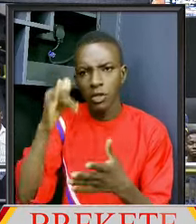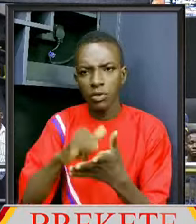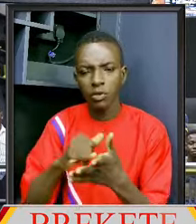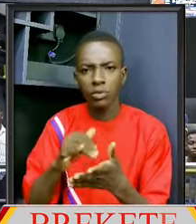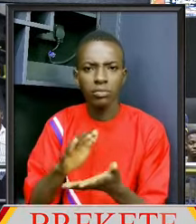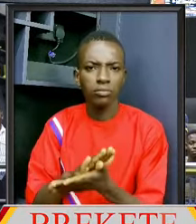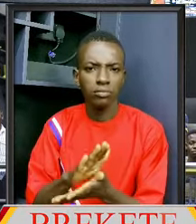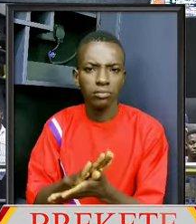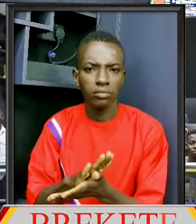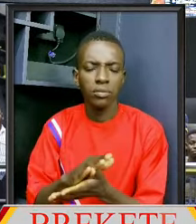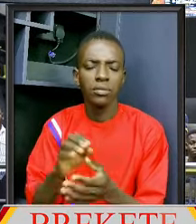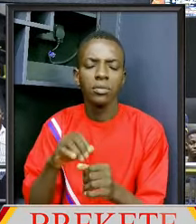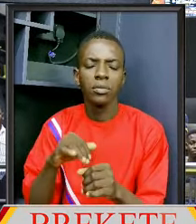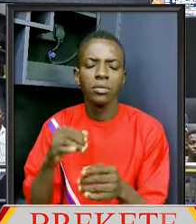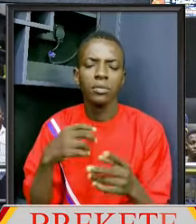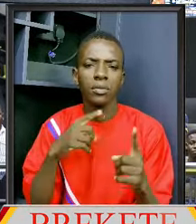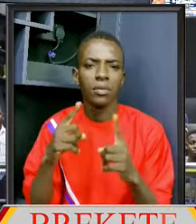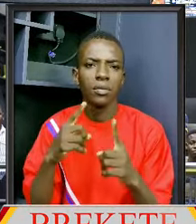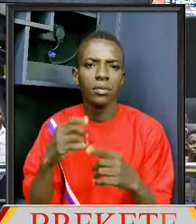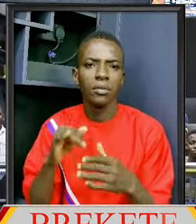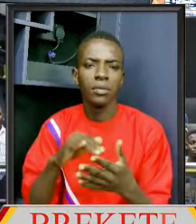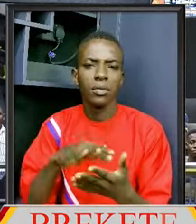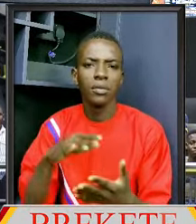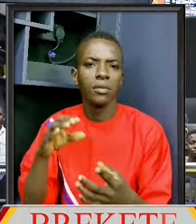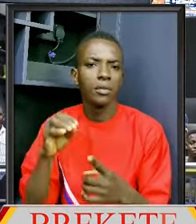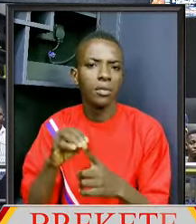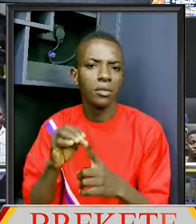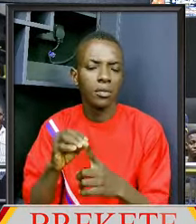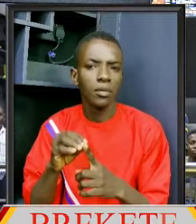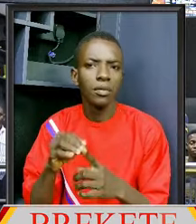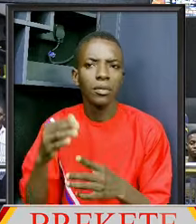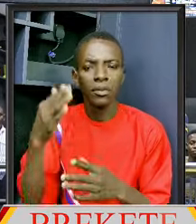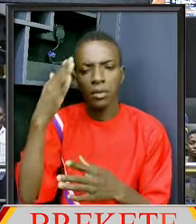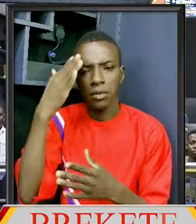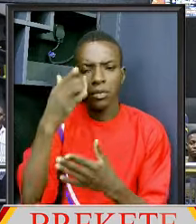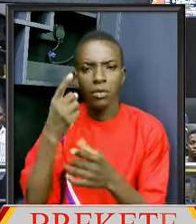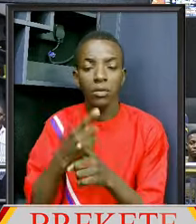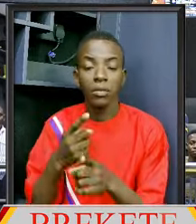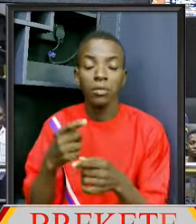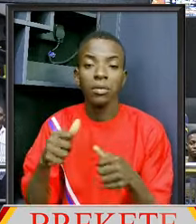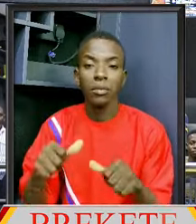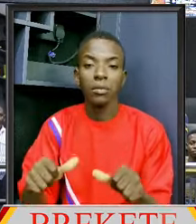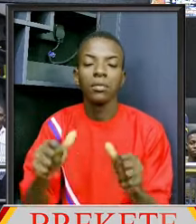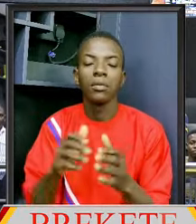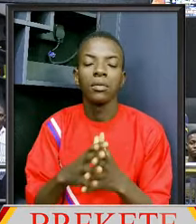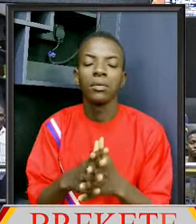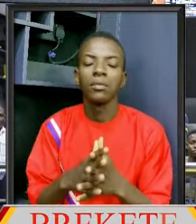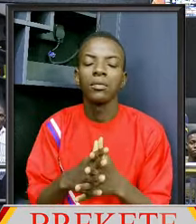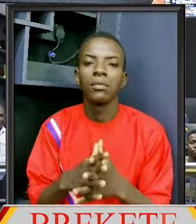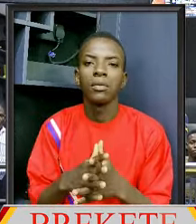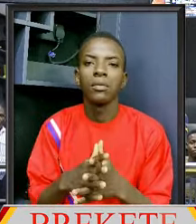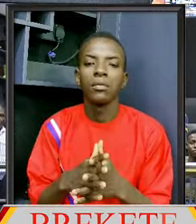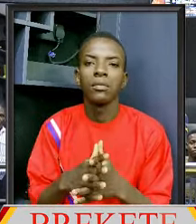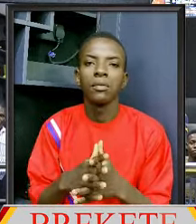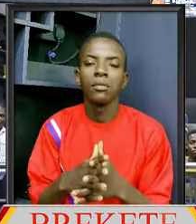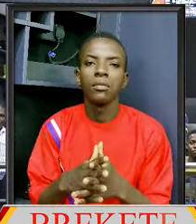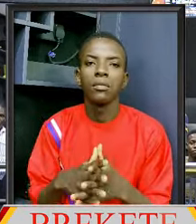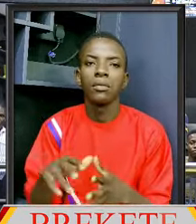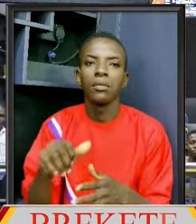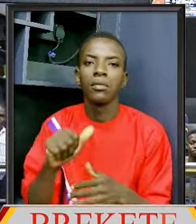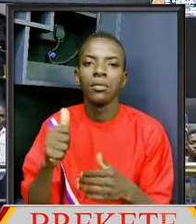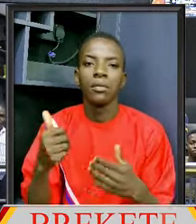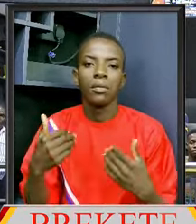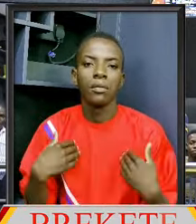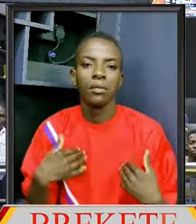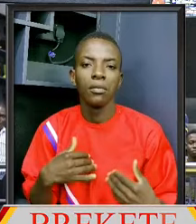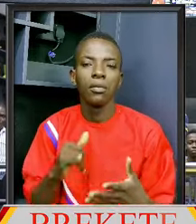as me and you they talk so. And then I they study too. You know, so but just continue. I believe Mr. Pamela, she know a thing with it.